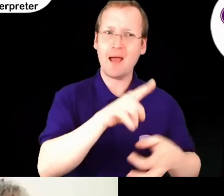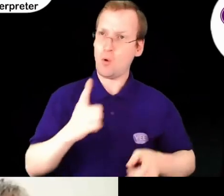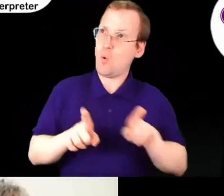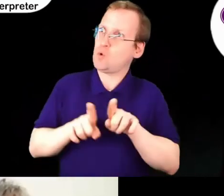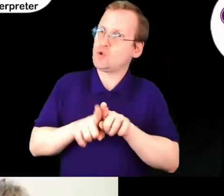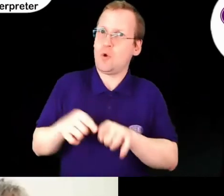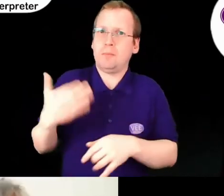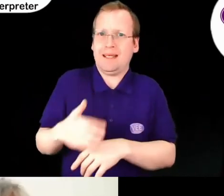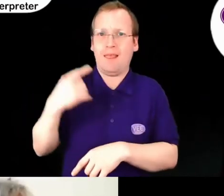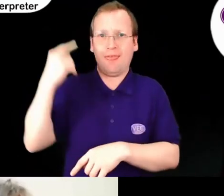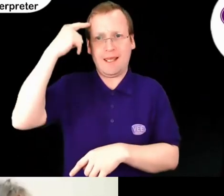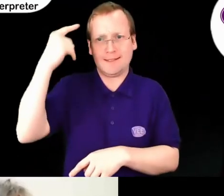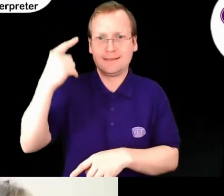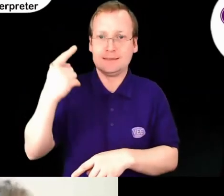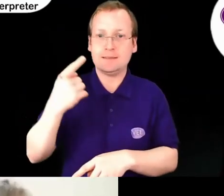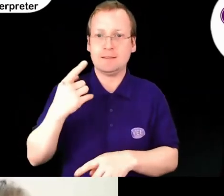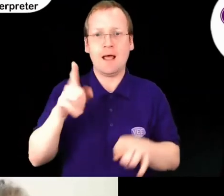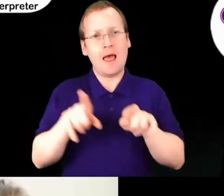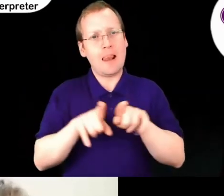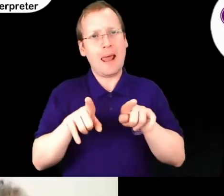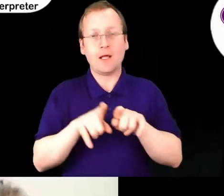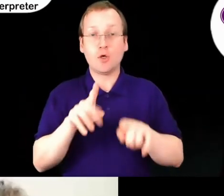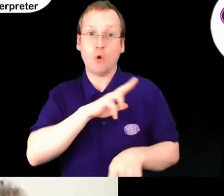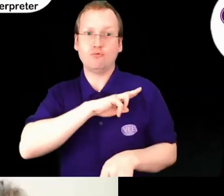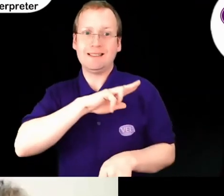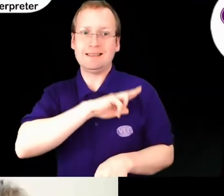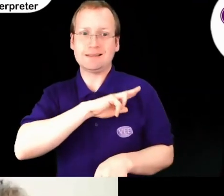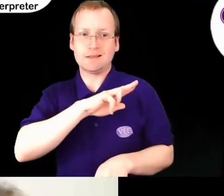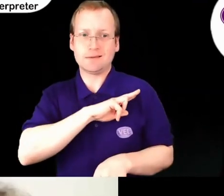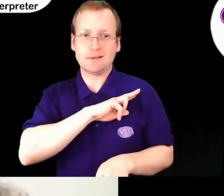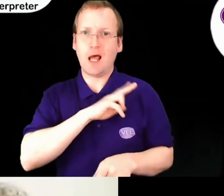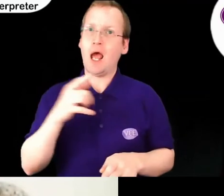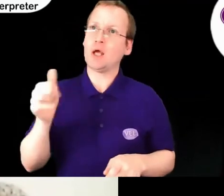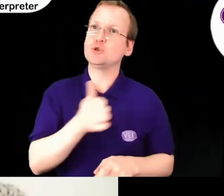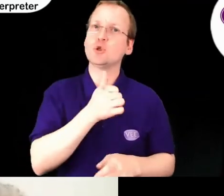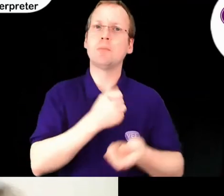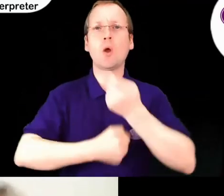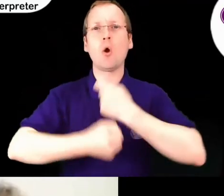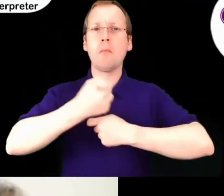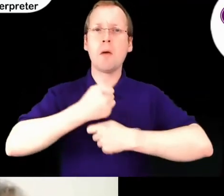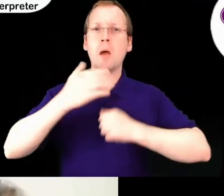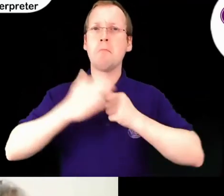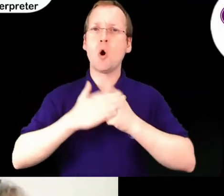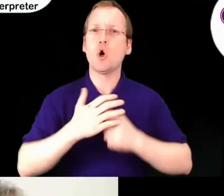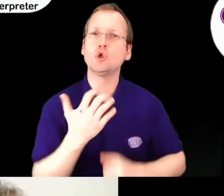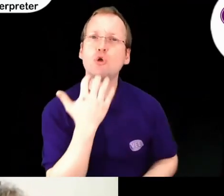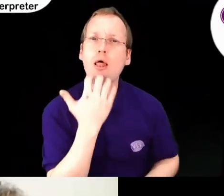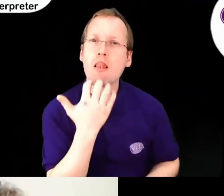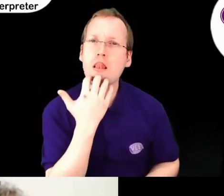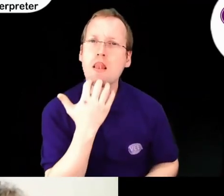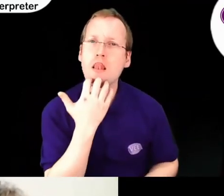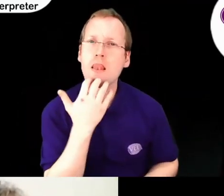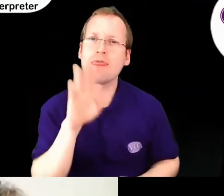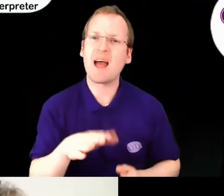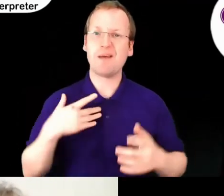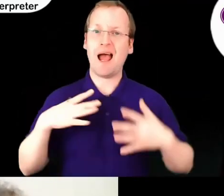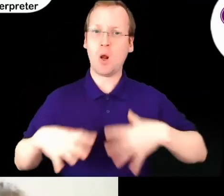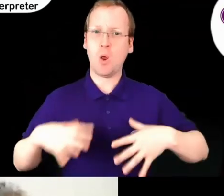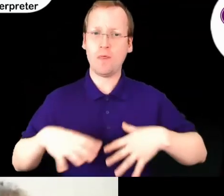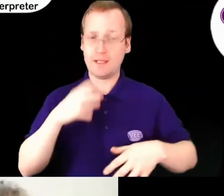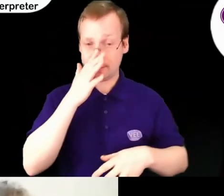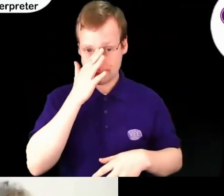thought, you know, as I get older, there is no reason why I should become more dull in my clothing.